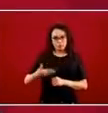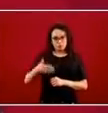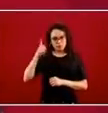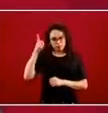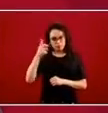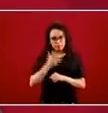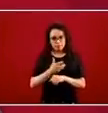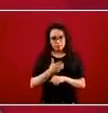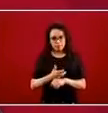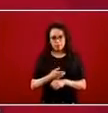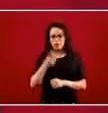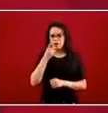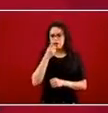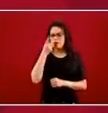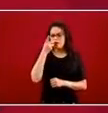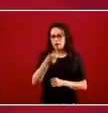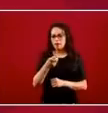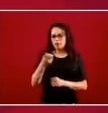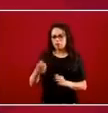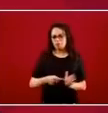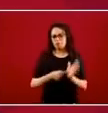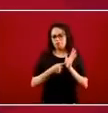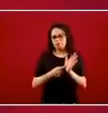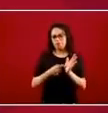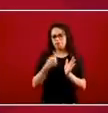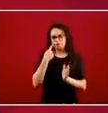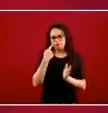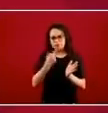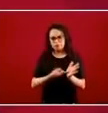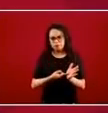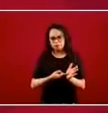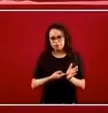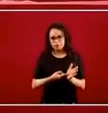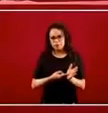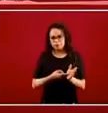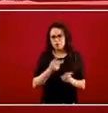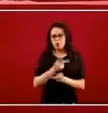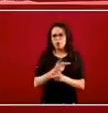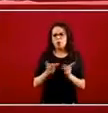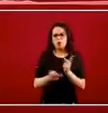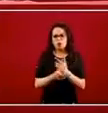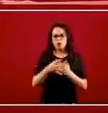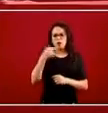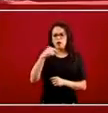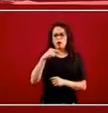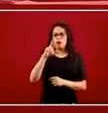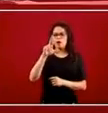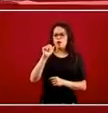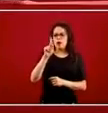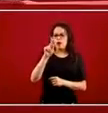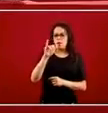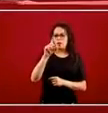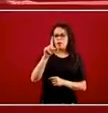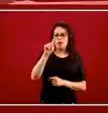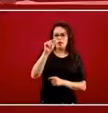any government, and it hasn't been deemed safe or effective by any official authorities.